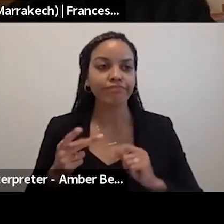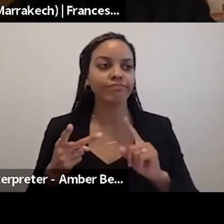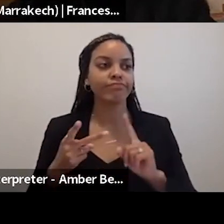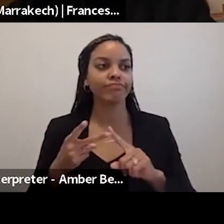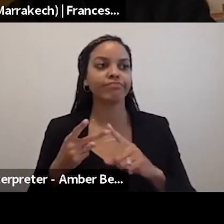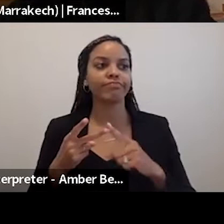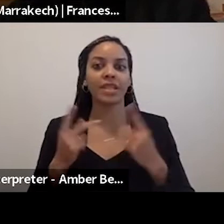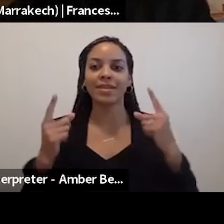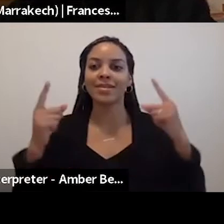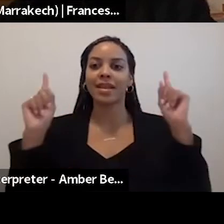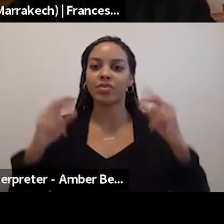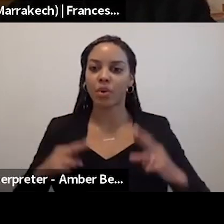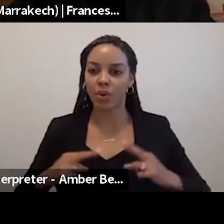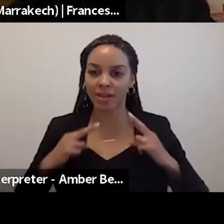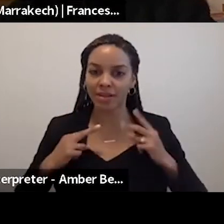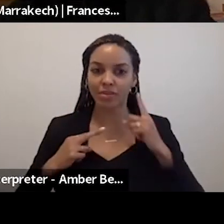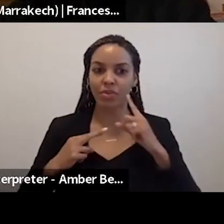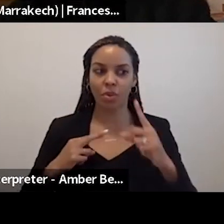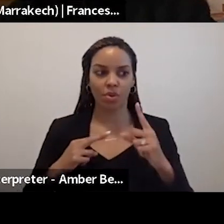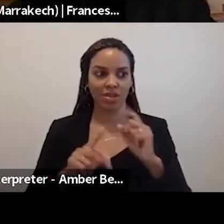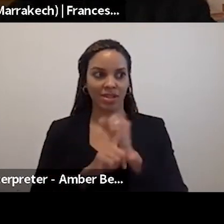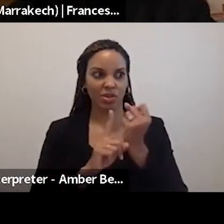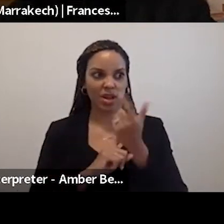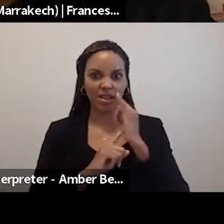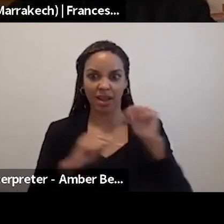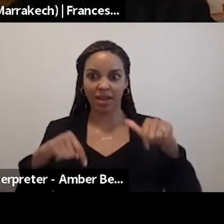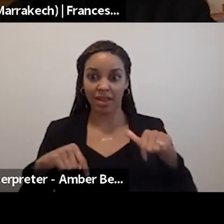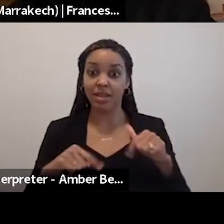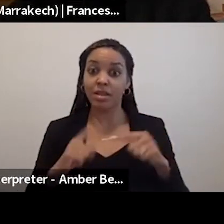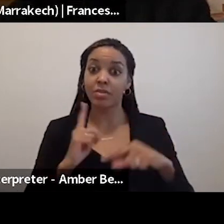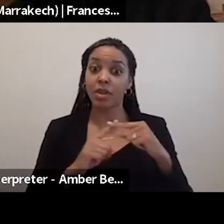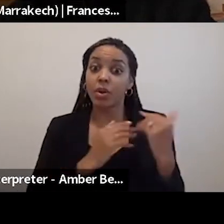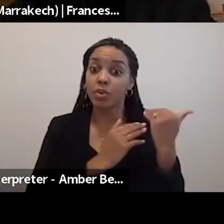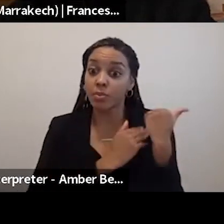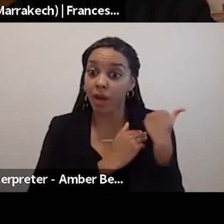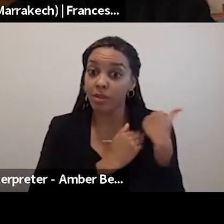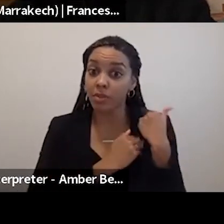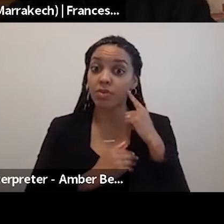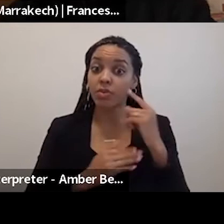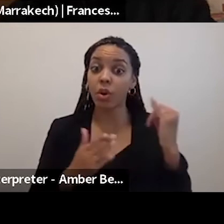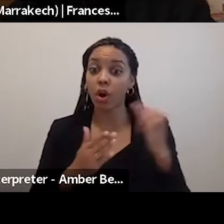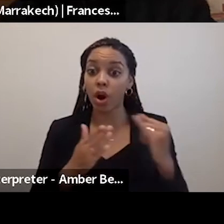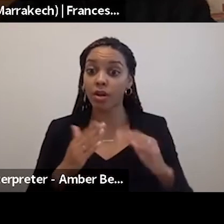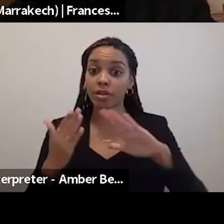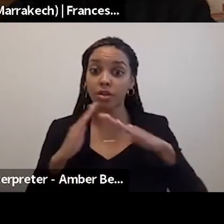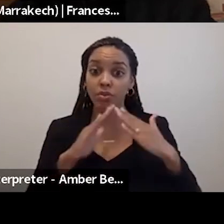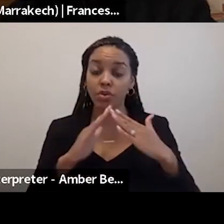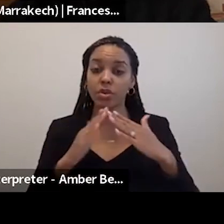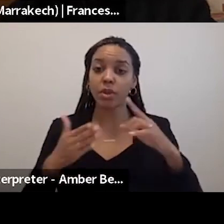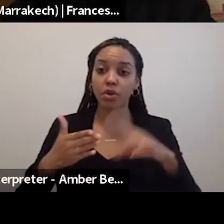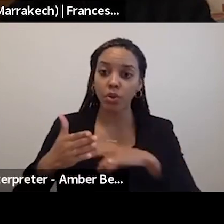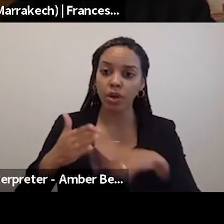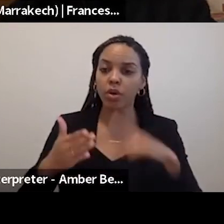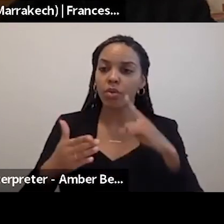is it even the responsibility of the arts and culture community to speak to and be critical of the political climate